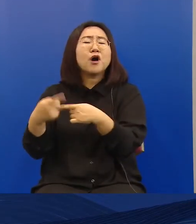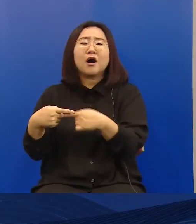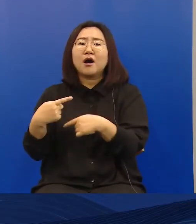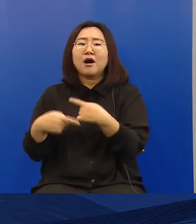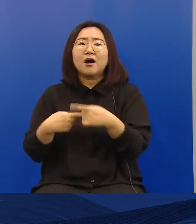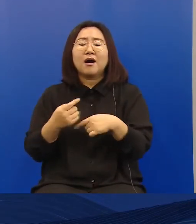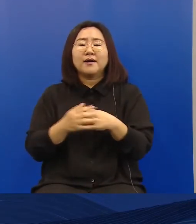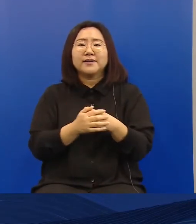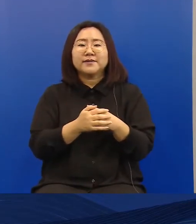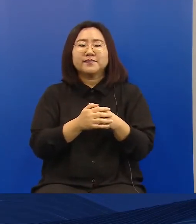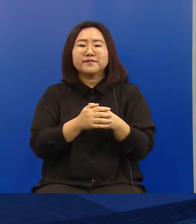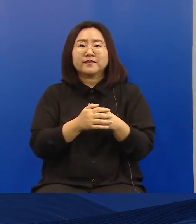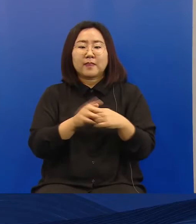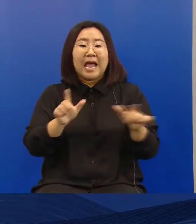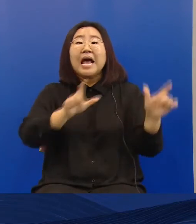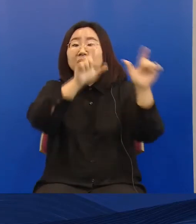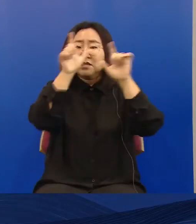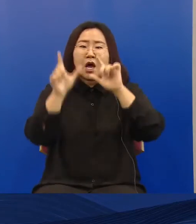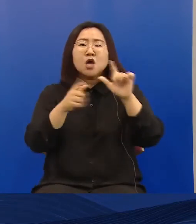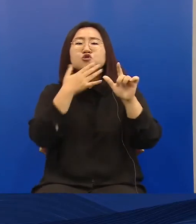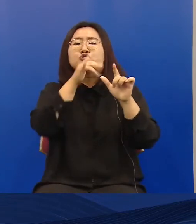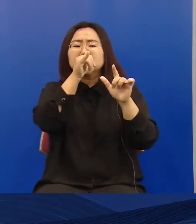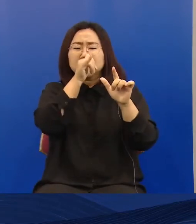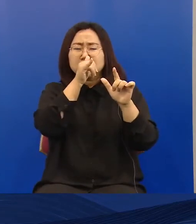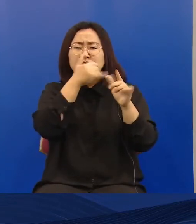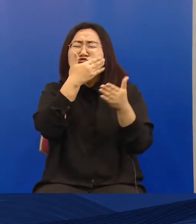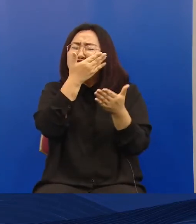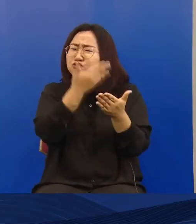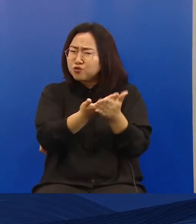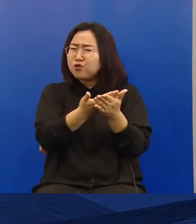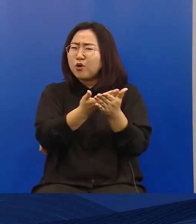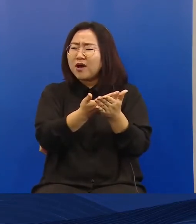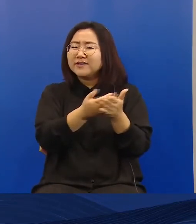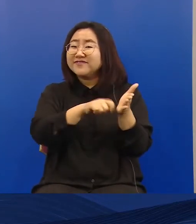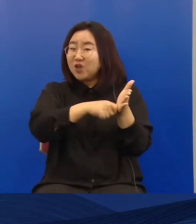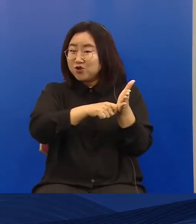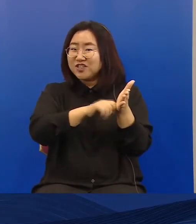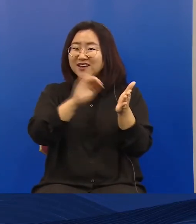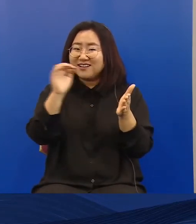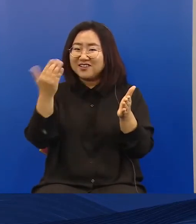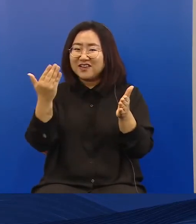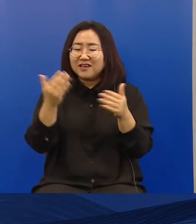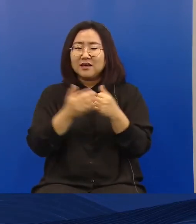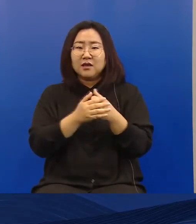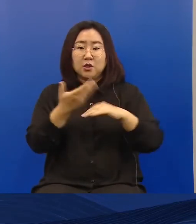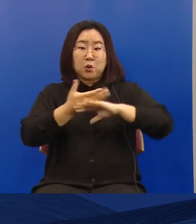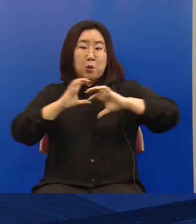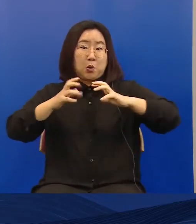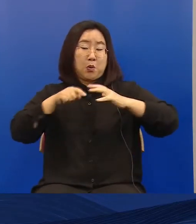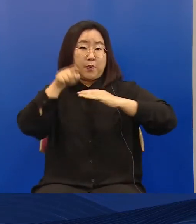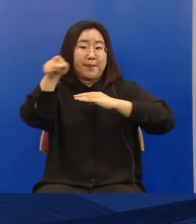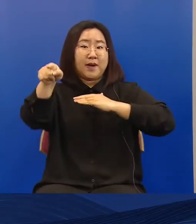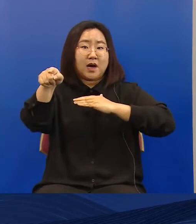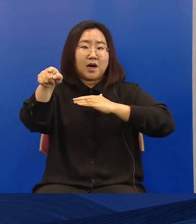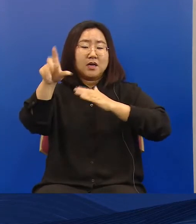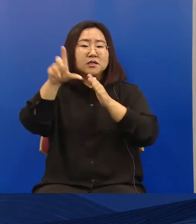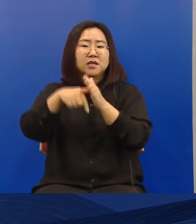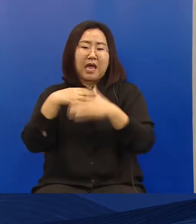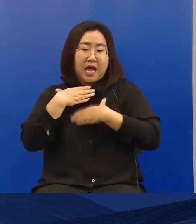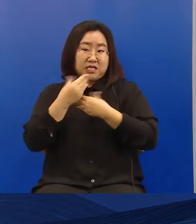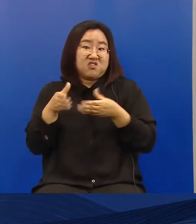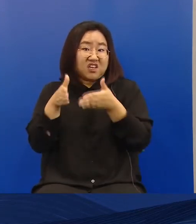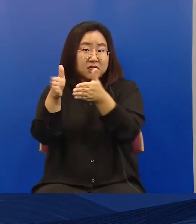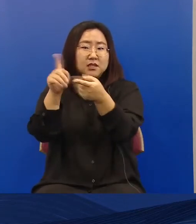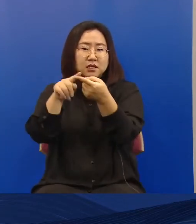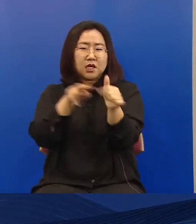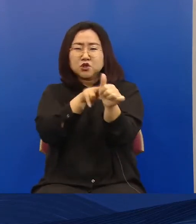alive. It's also allowing people to access information about safe passage if they choose to go out of the country. And what does that